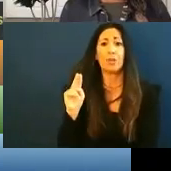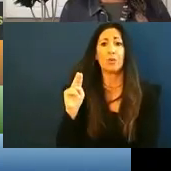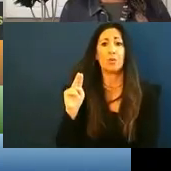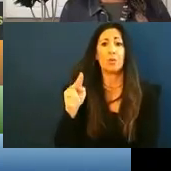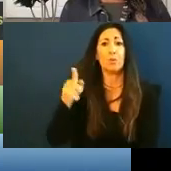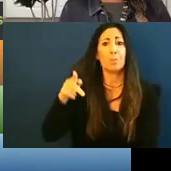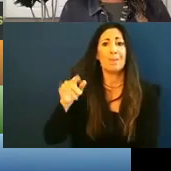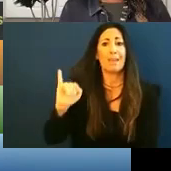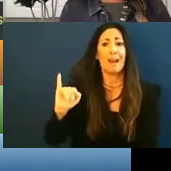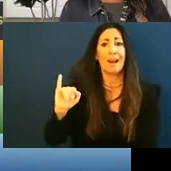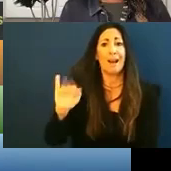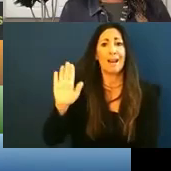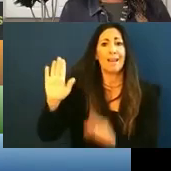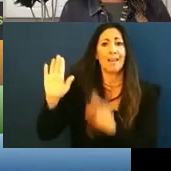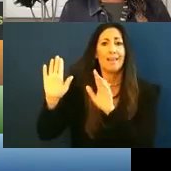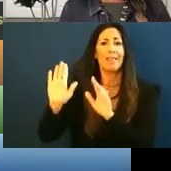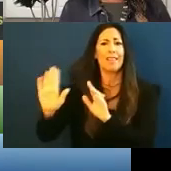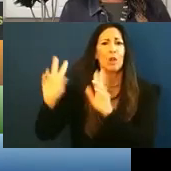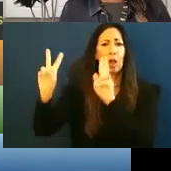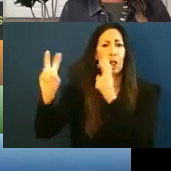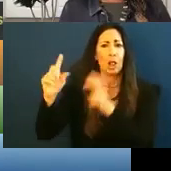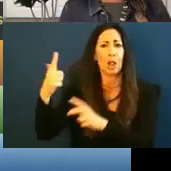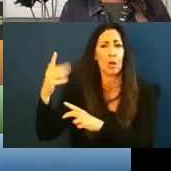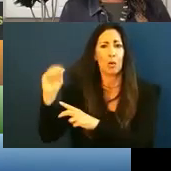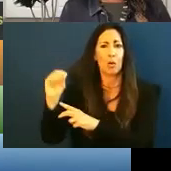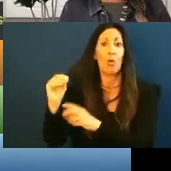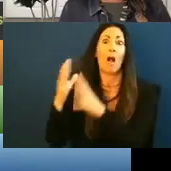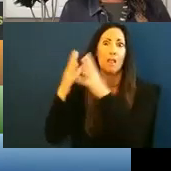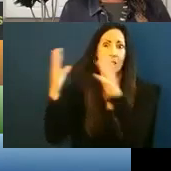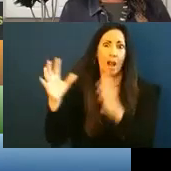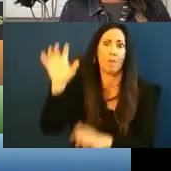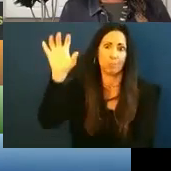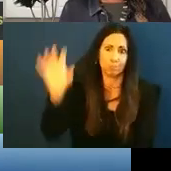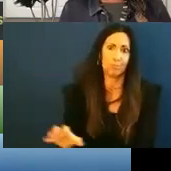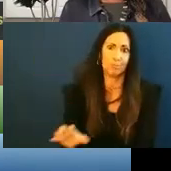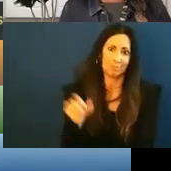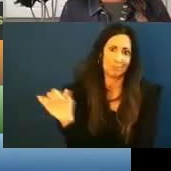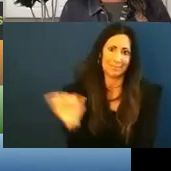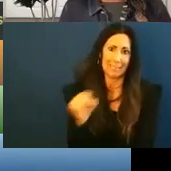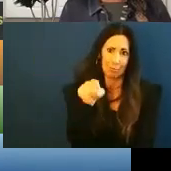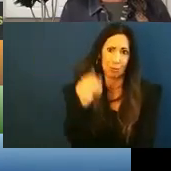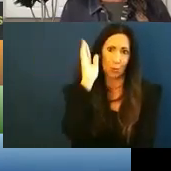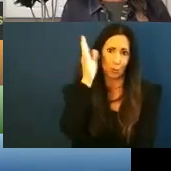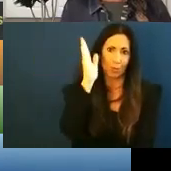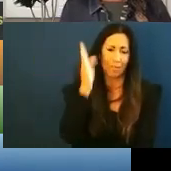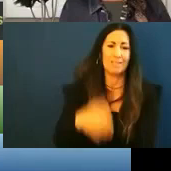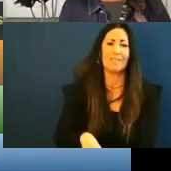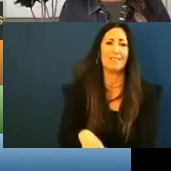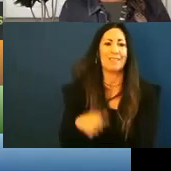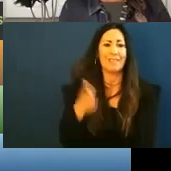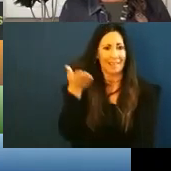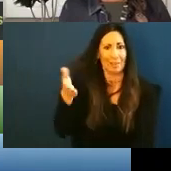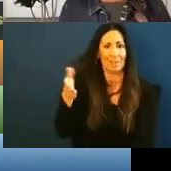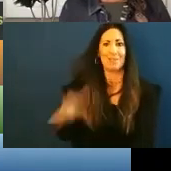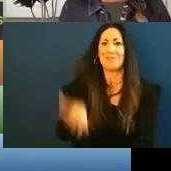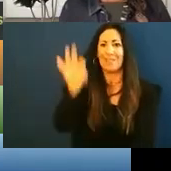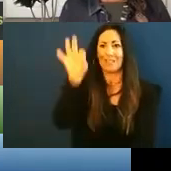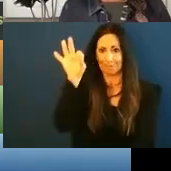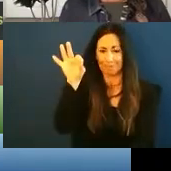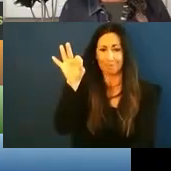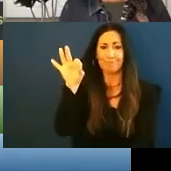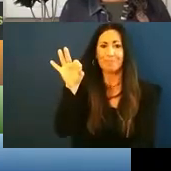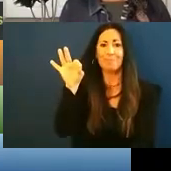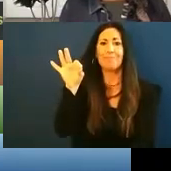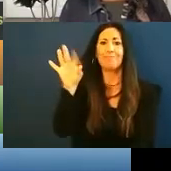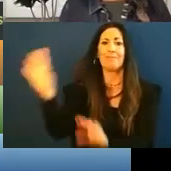IUPUI's logo. You're going to have a lot of stuff in your gallery like I do eventually. IUPUI, there it is. And I'm going to put that